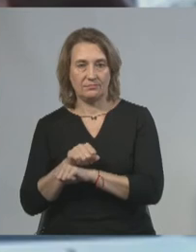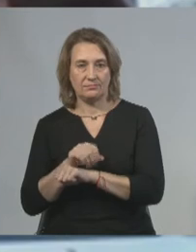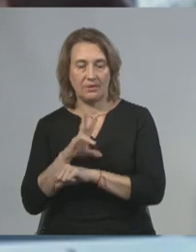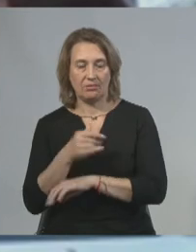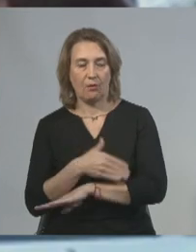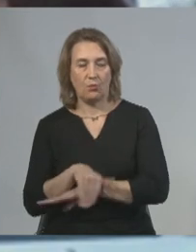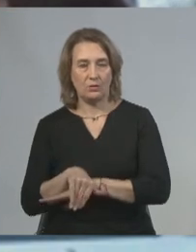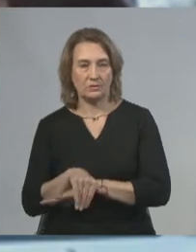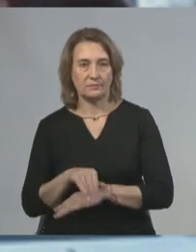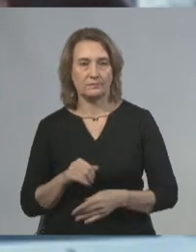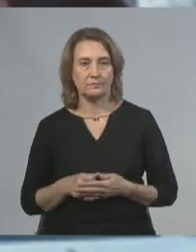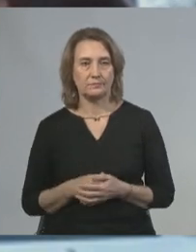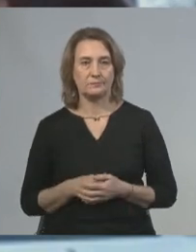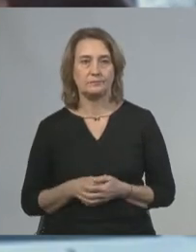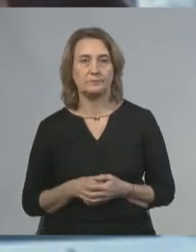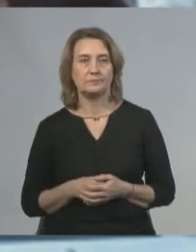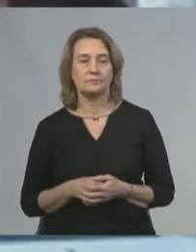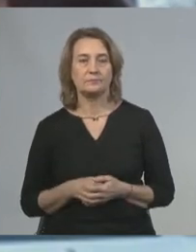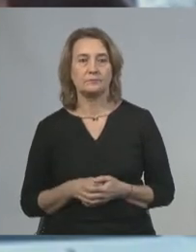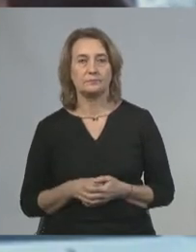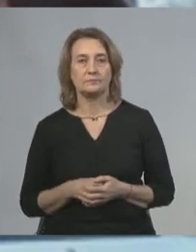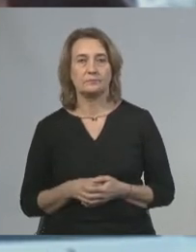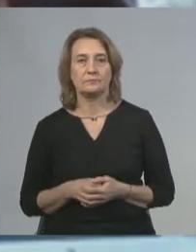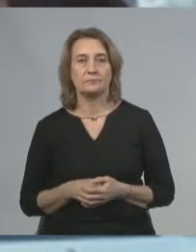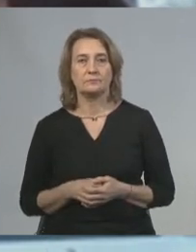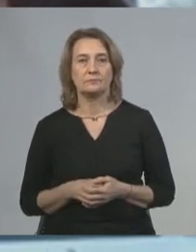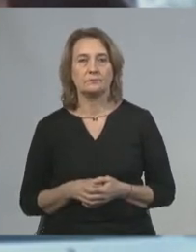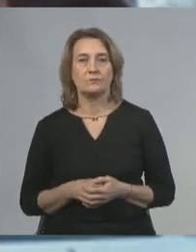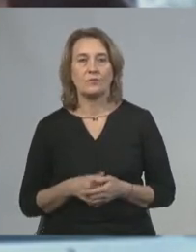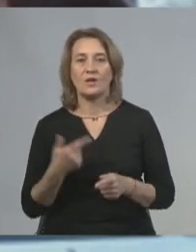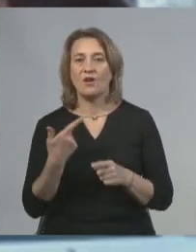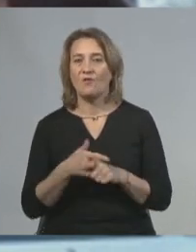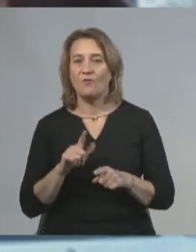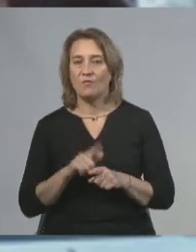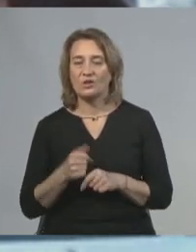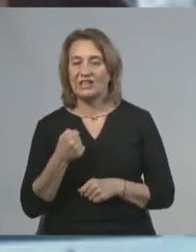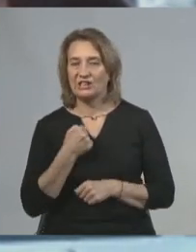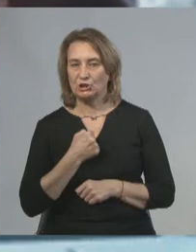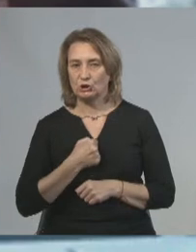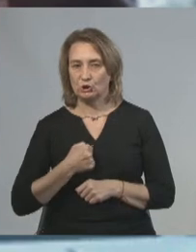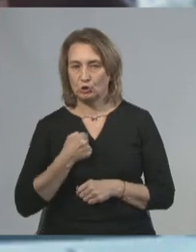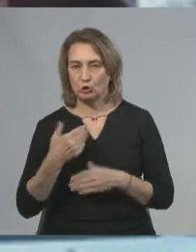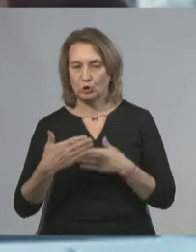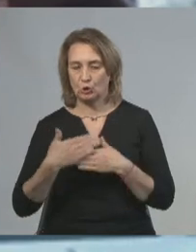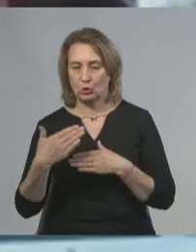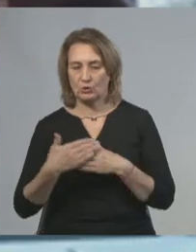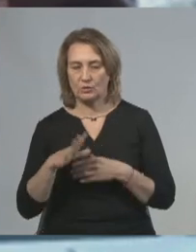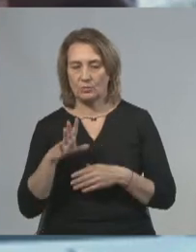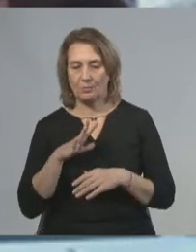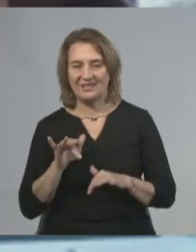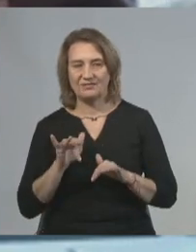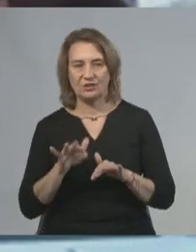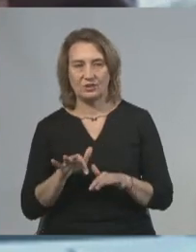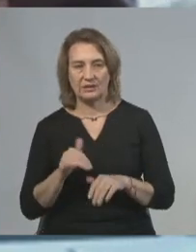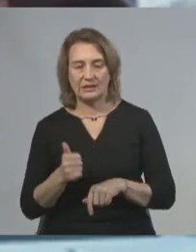which was triggered by public persons influencers actors thinkers